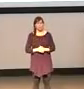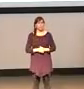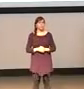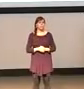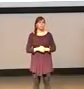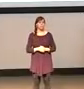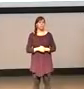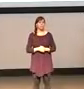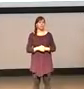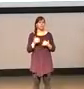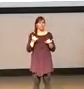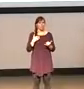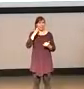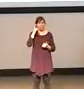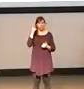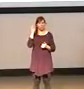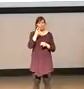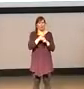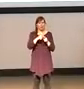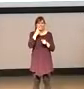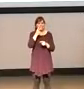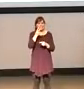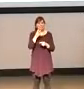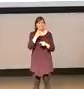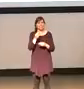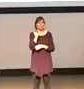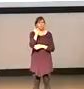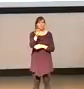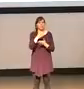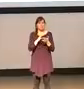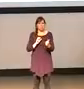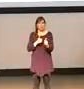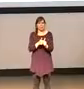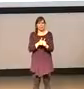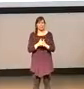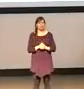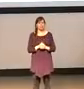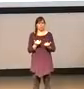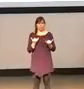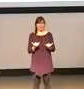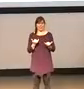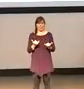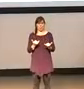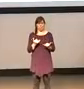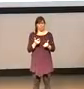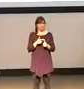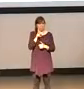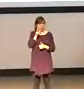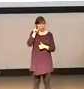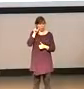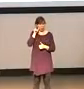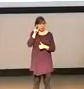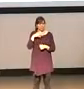So I know this is hard to read, but I will just give you a couple updates. Currently, at least as of 3 days ago, we had